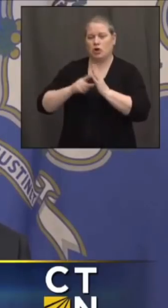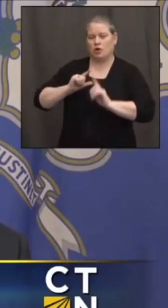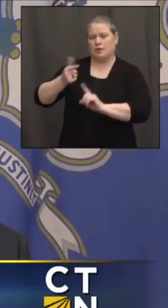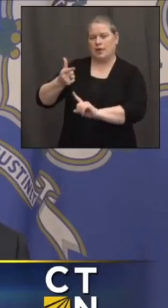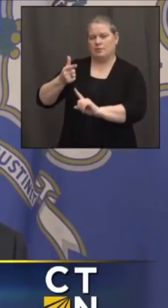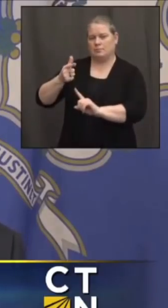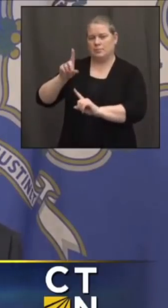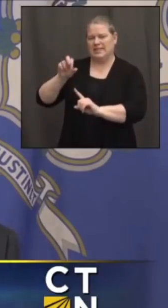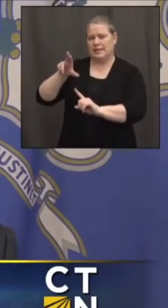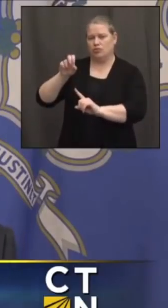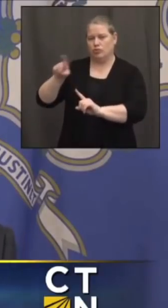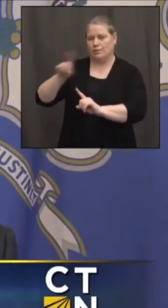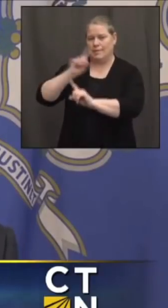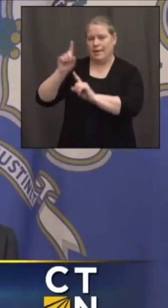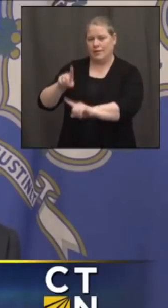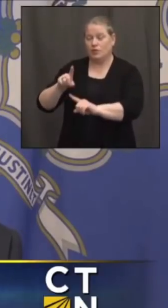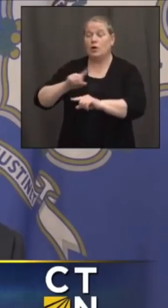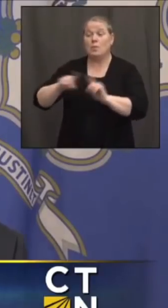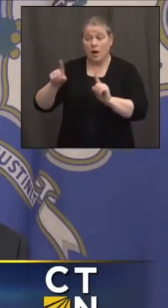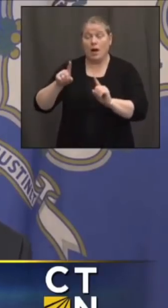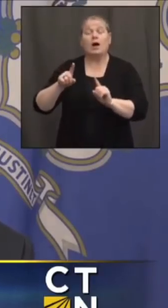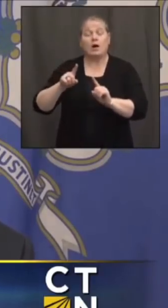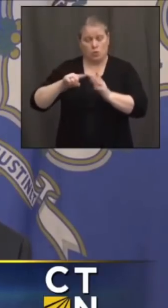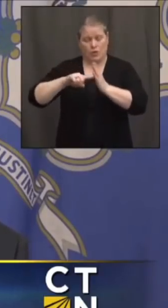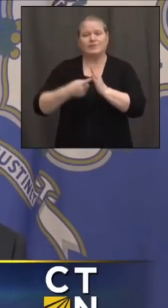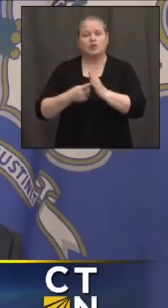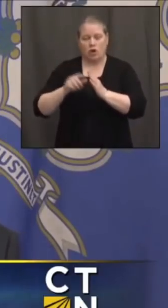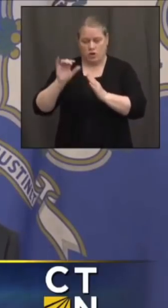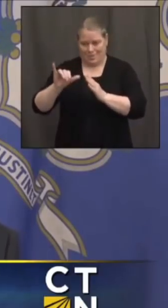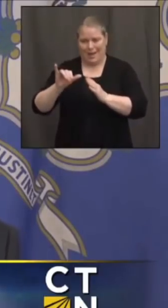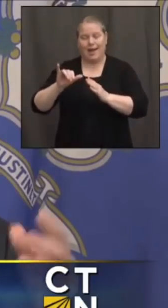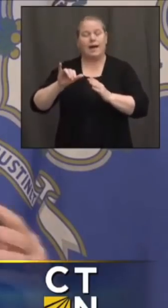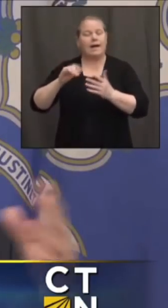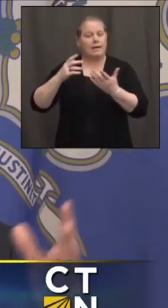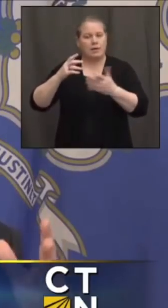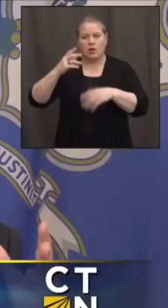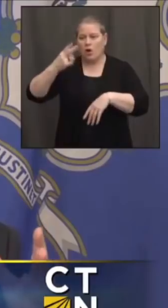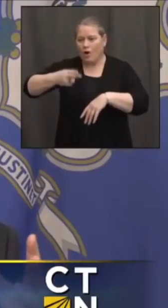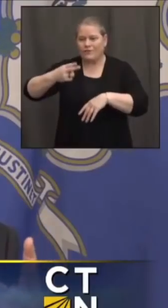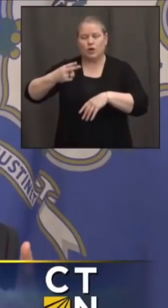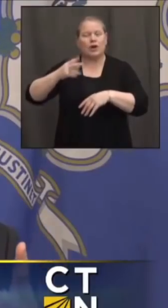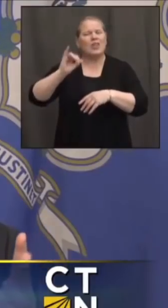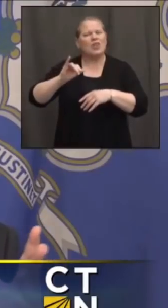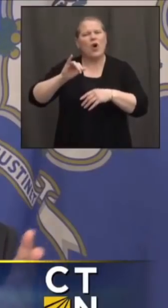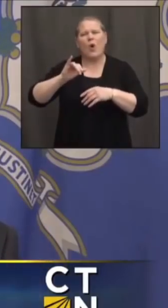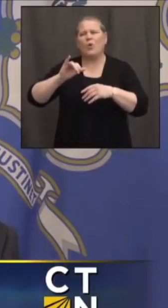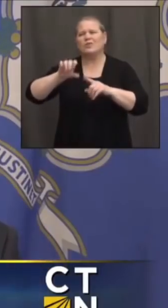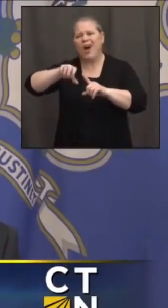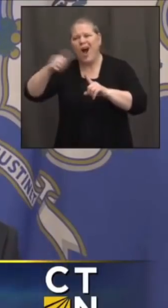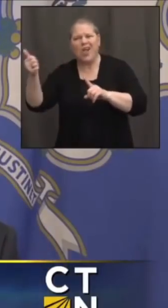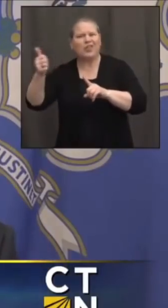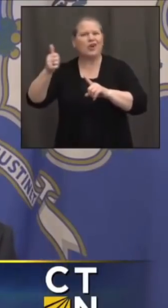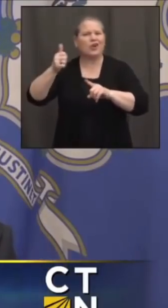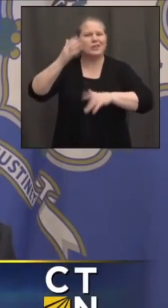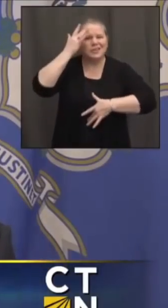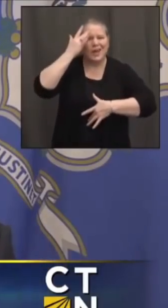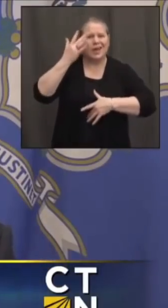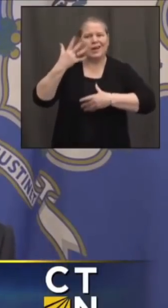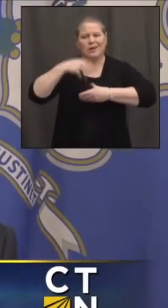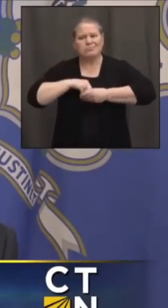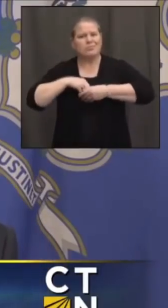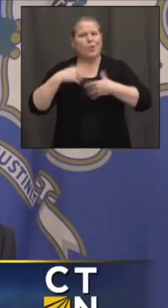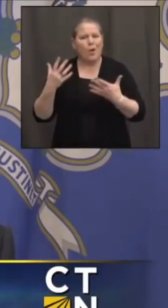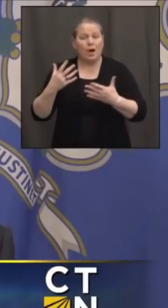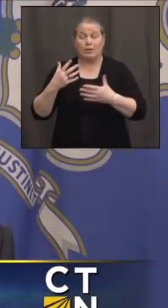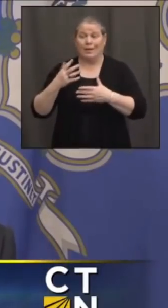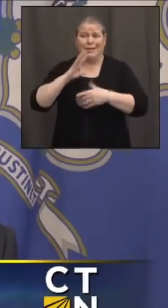pre-existing conditions. What are those comorbidities? I mean, they had lists that included smoking and a whole variety of things. We want to narrow that list and make